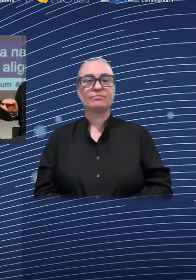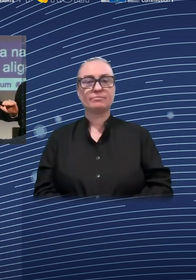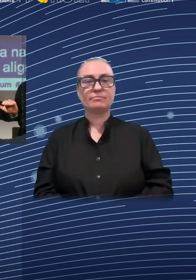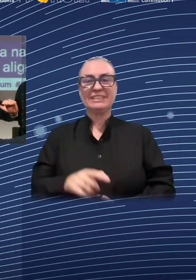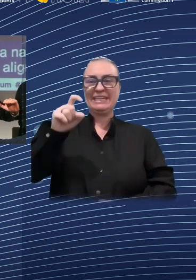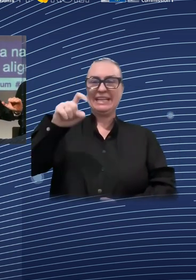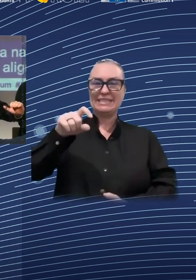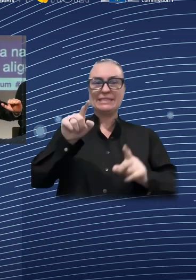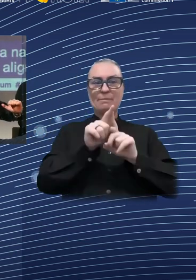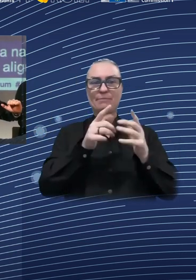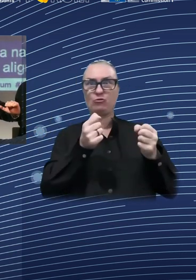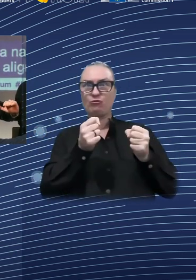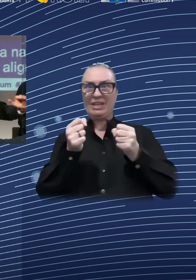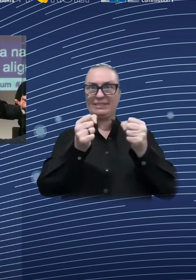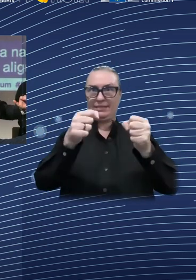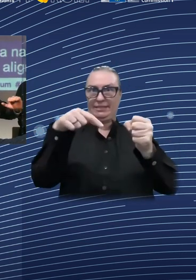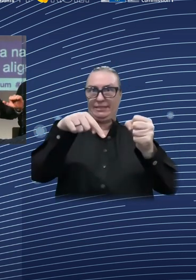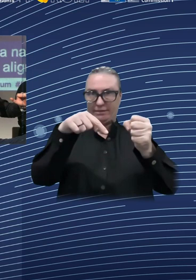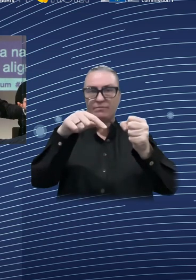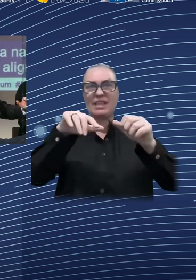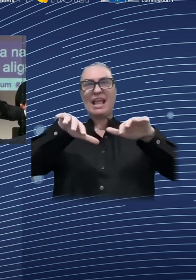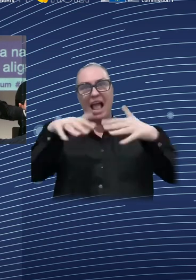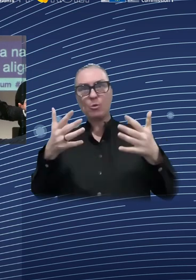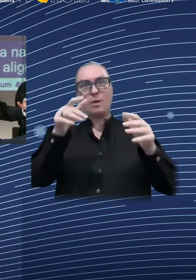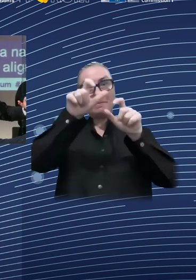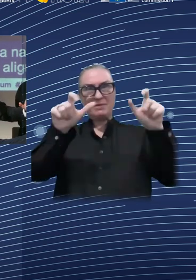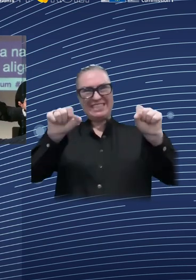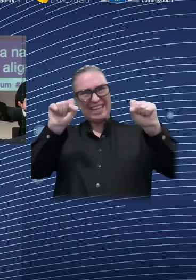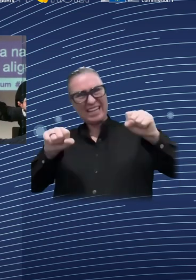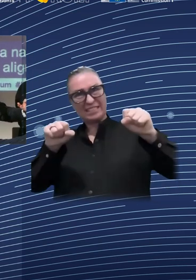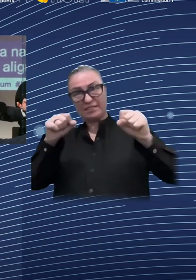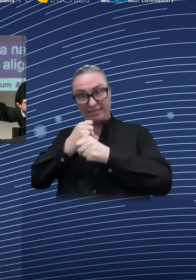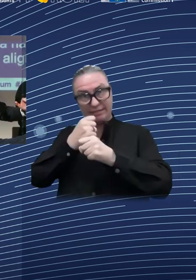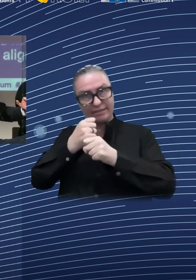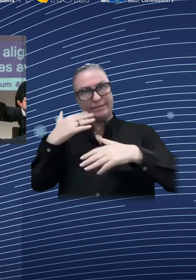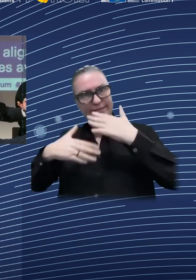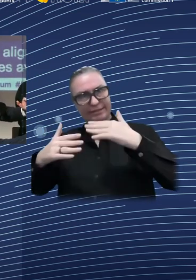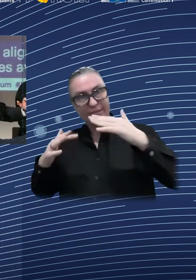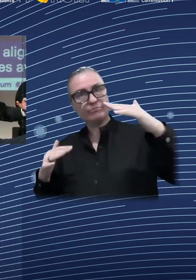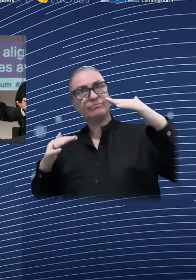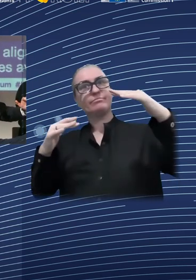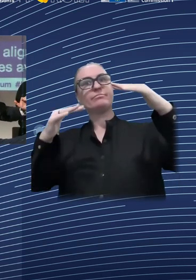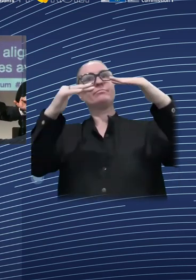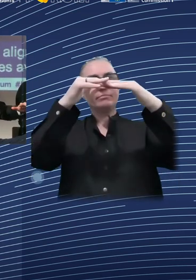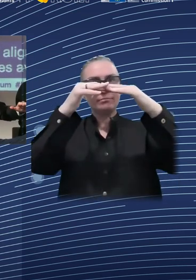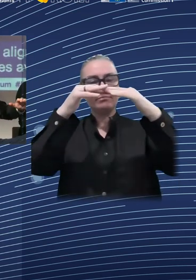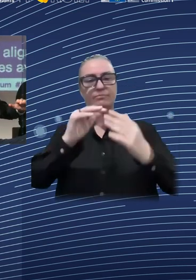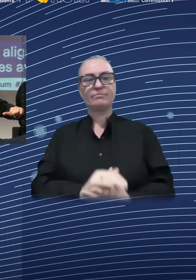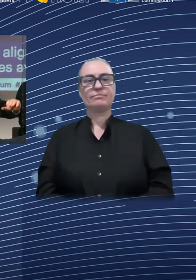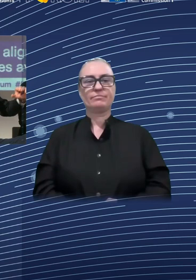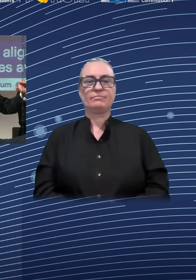have programs and policies available through the Further Education Institute in Ireland, SULIS,